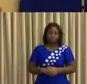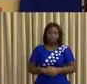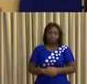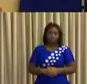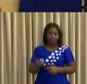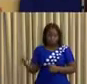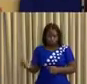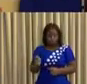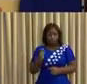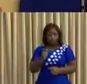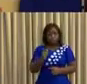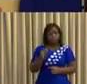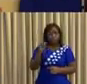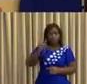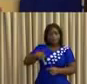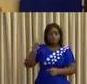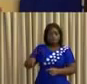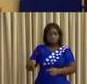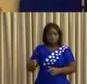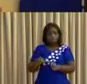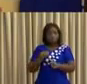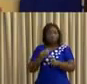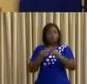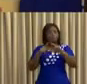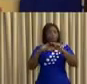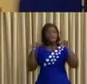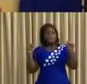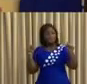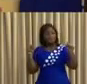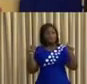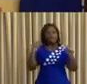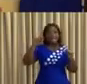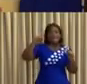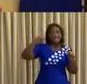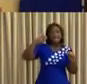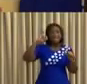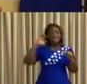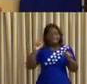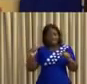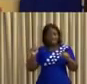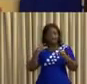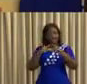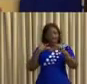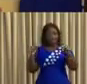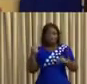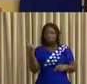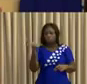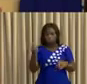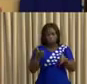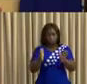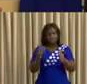Present your Ghana passport or card, which are the only two forms of valid